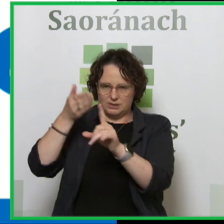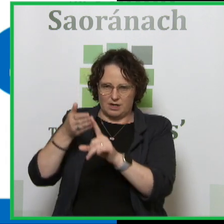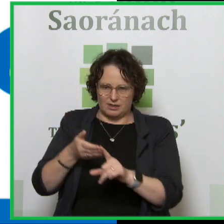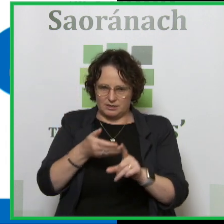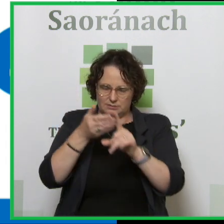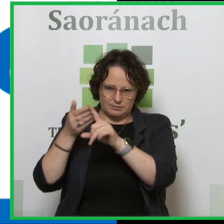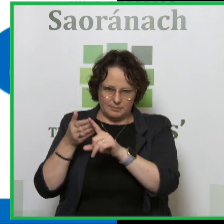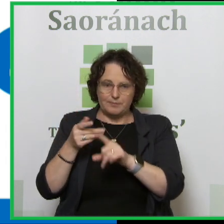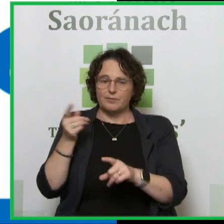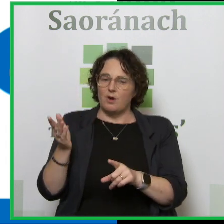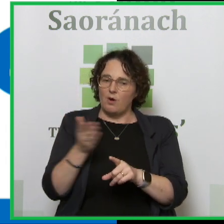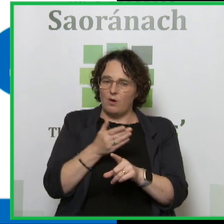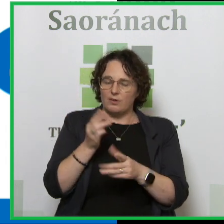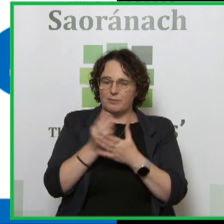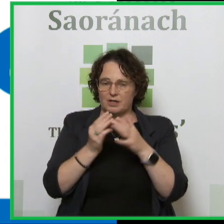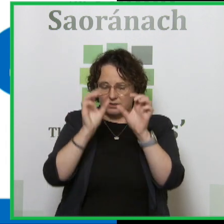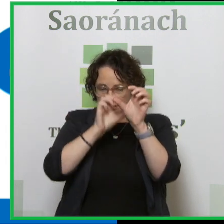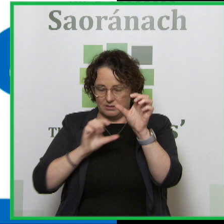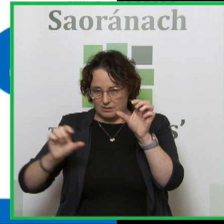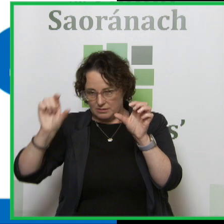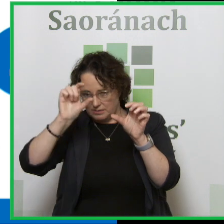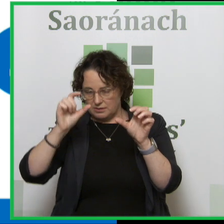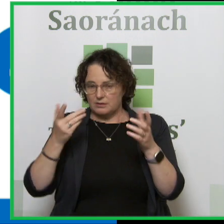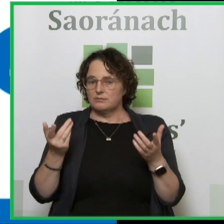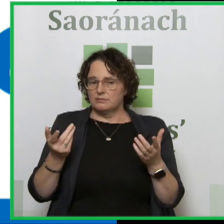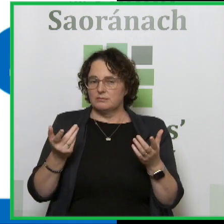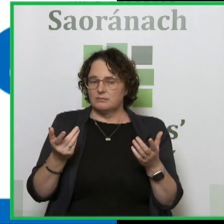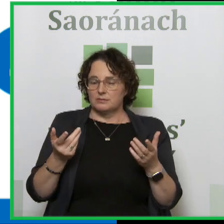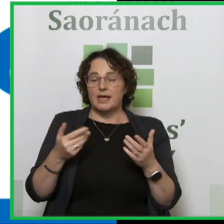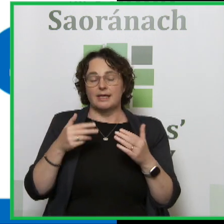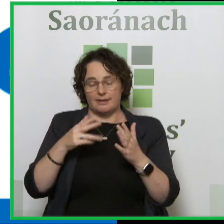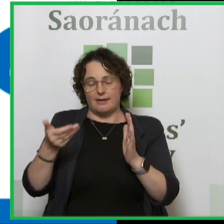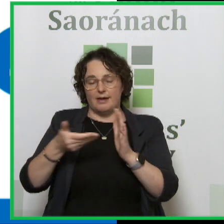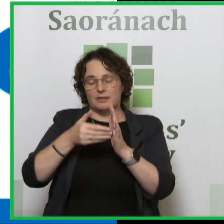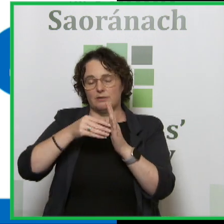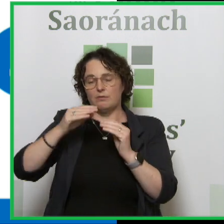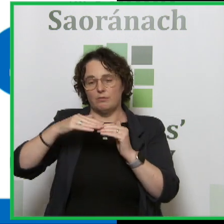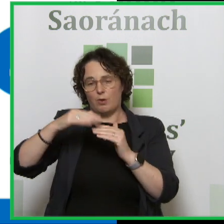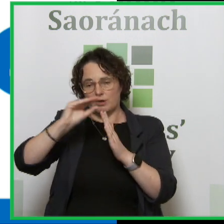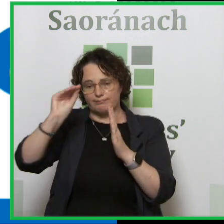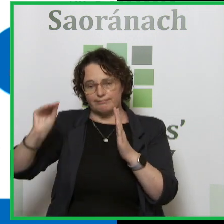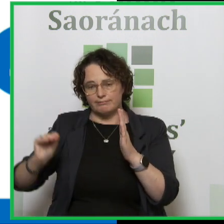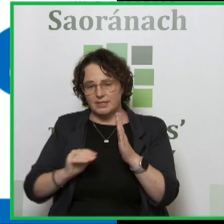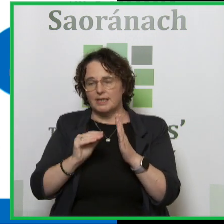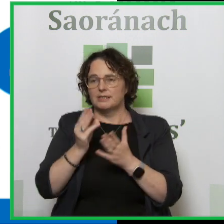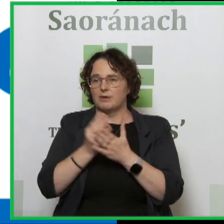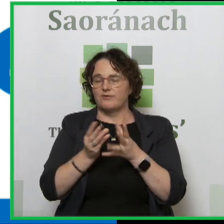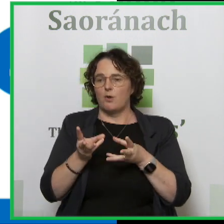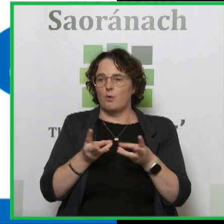of these component parts, though not exhaustive, are referred to in the literature of components as an effective workforce development